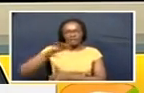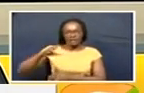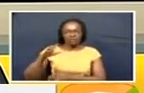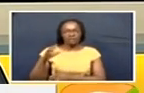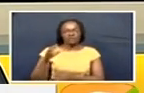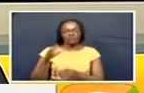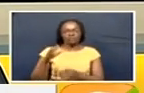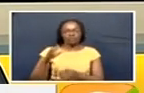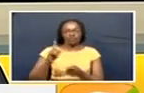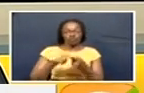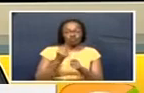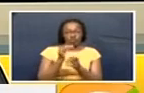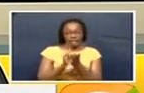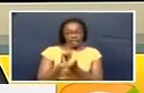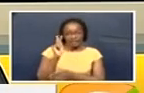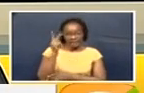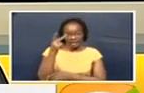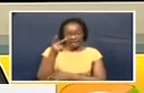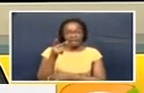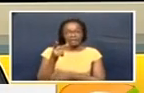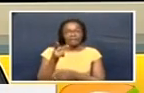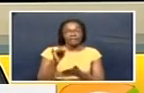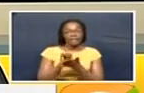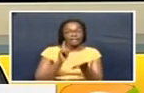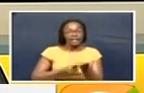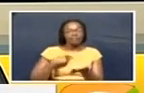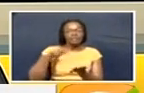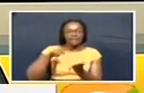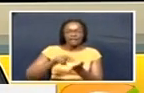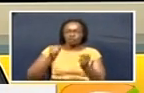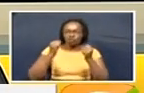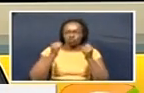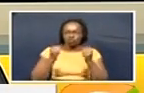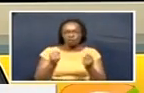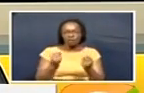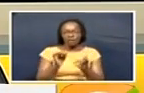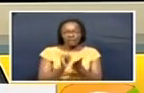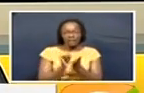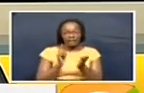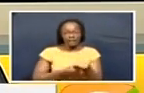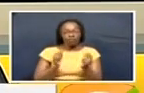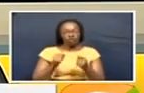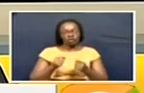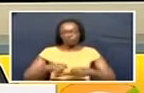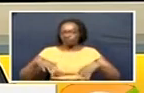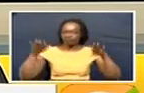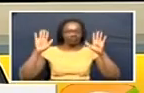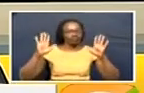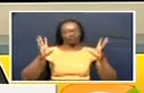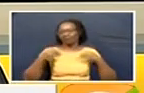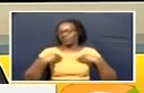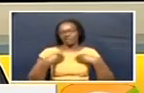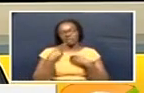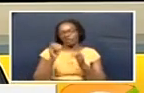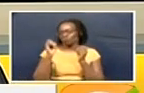Kenya. And I really stood my ground, because at that time it would have been easy to just throw in the towel and say, okay, fine, let them